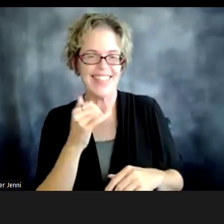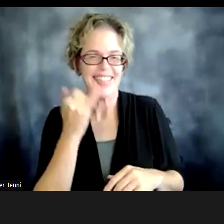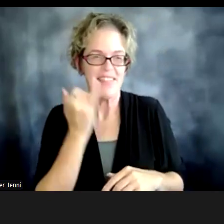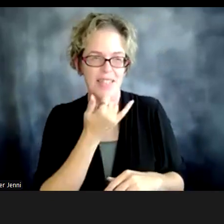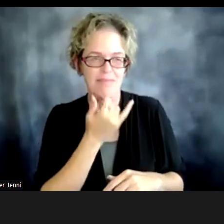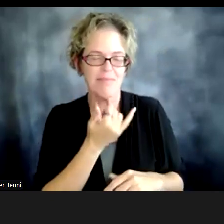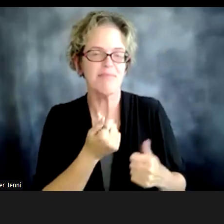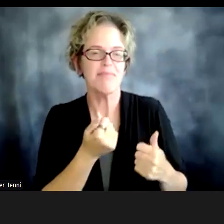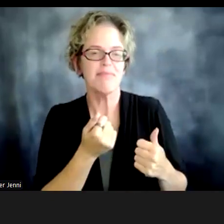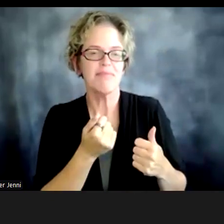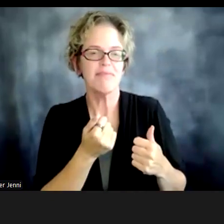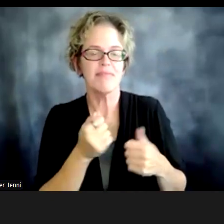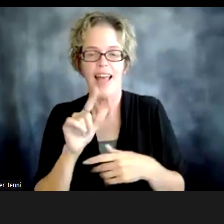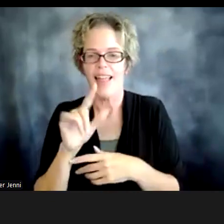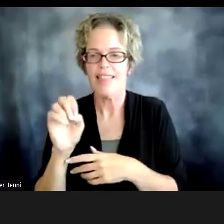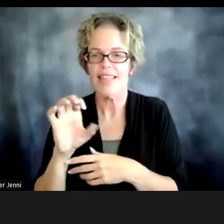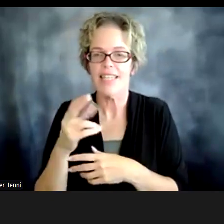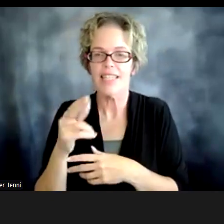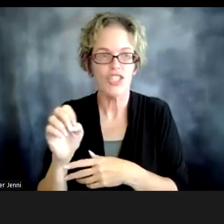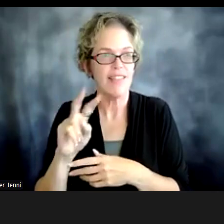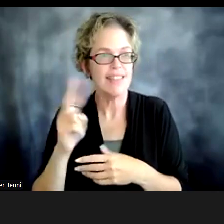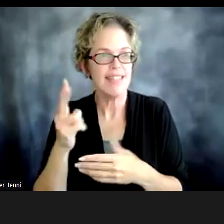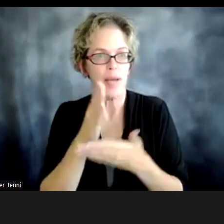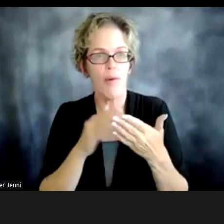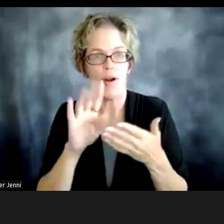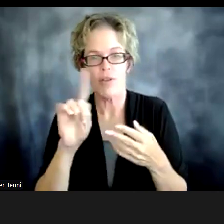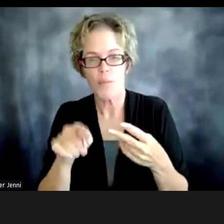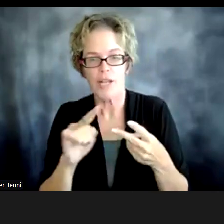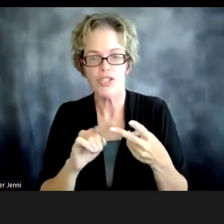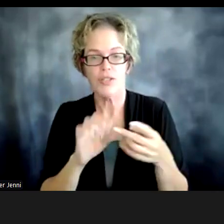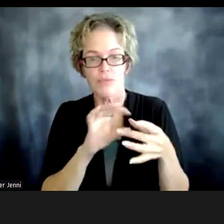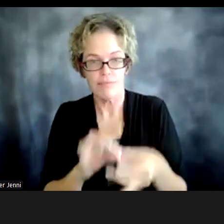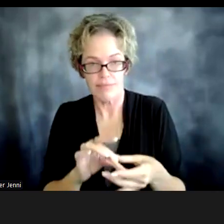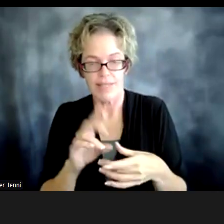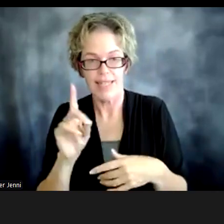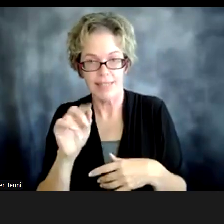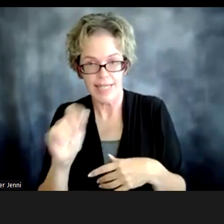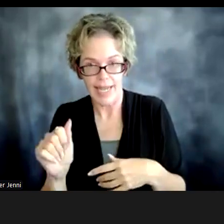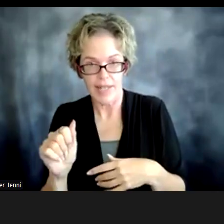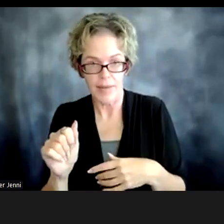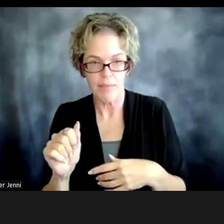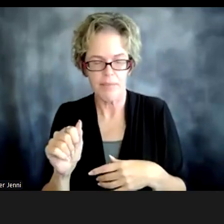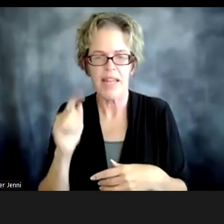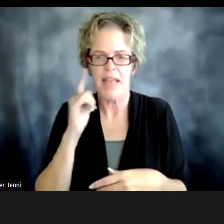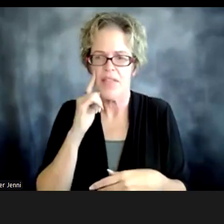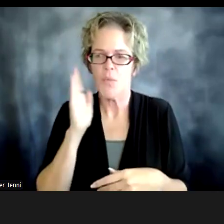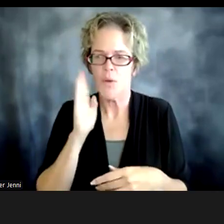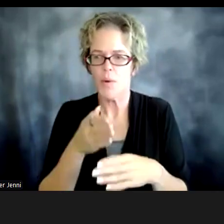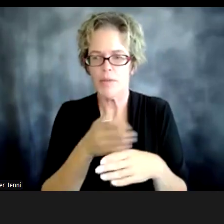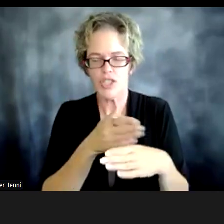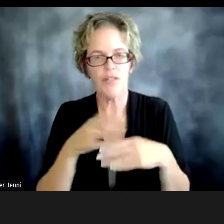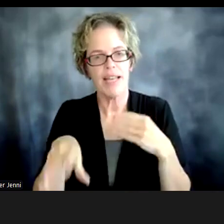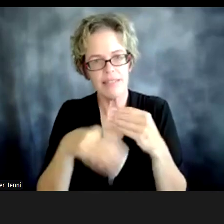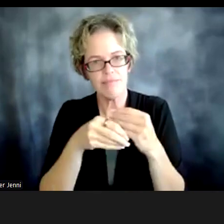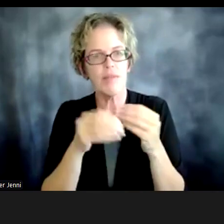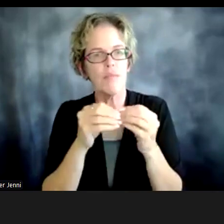And then I think, Lychee, your second part of your question was around data. And I think we will be sharing additional